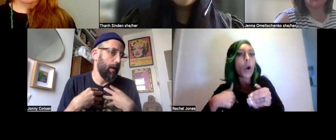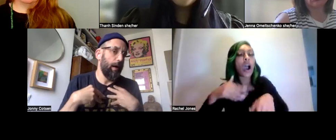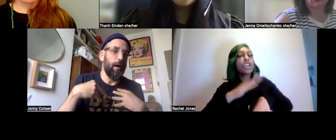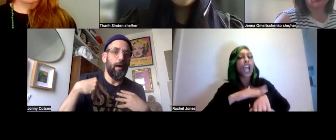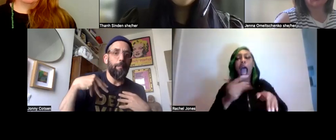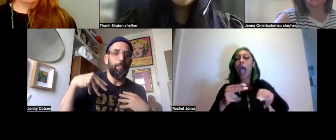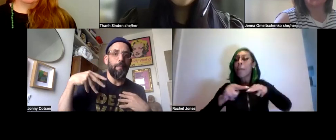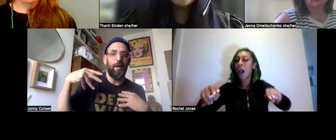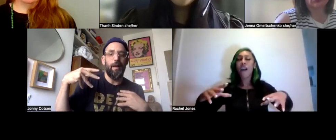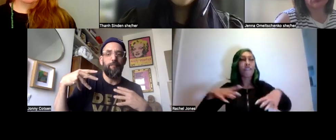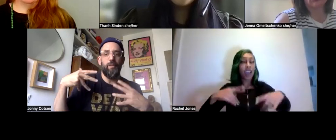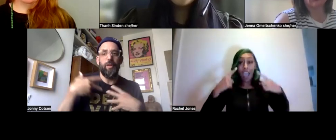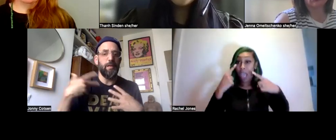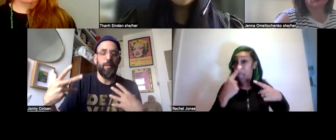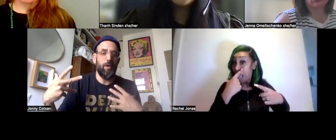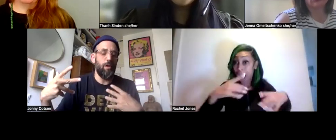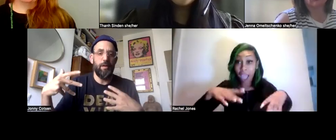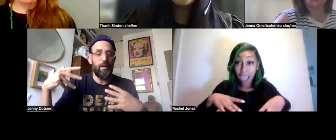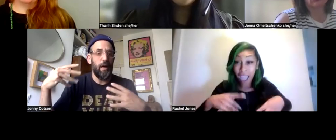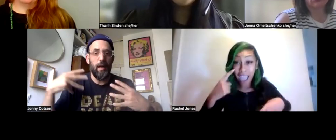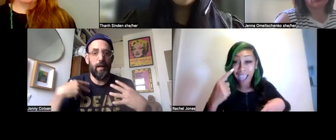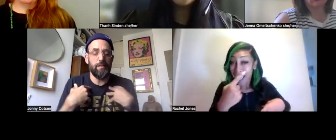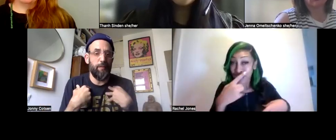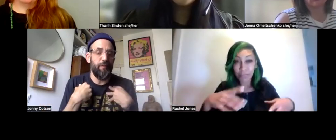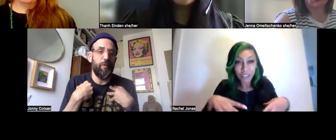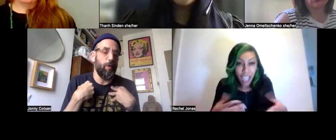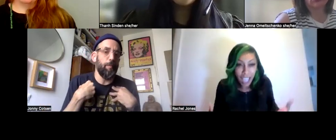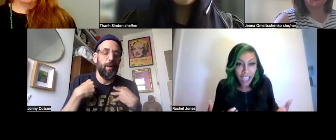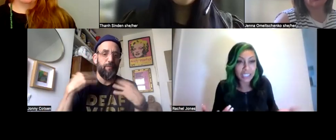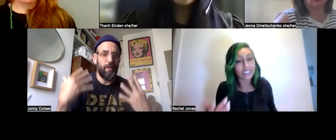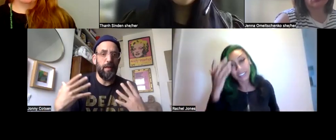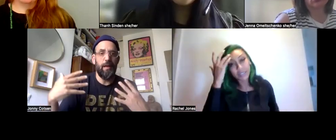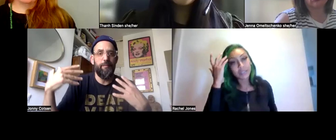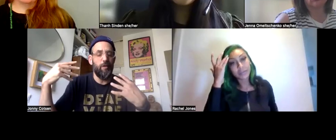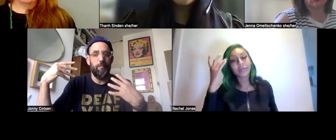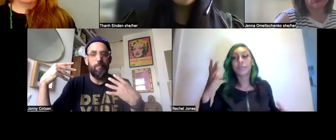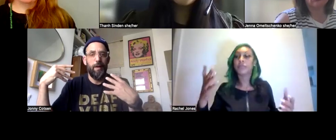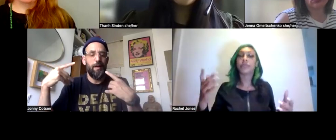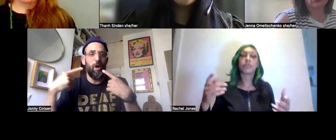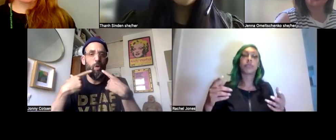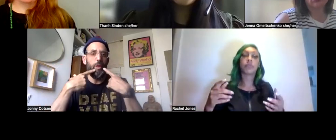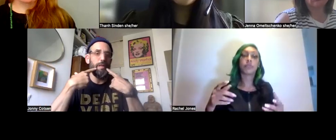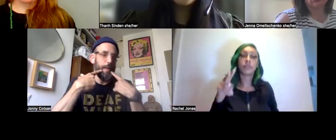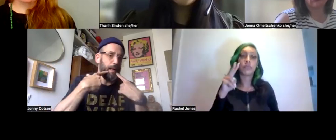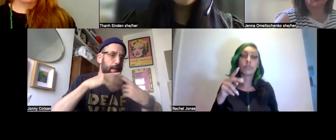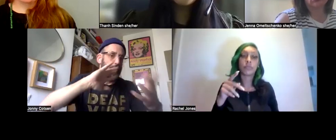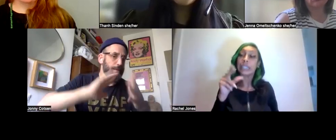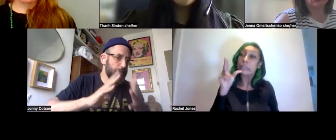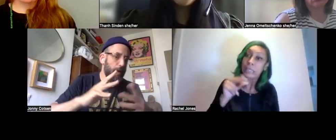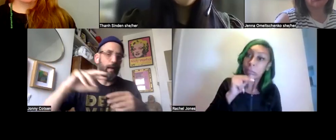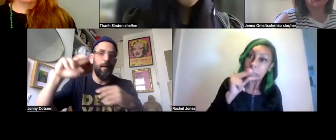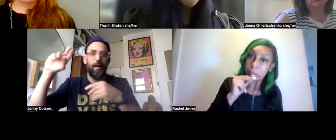timeout for reading, because I could suffer from fatigue from not only